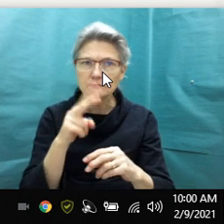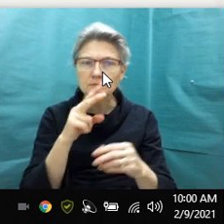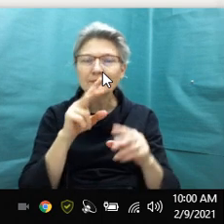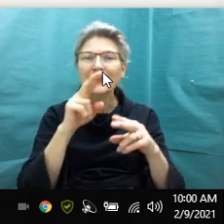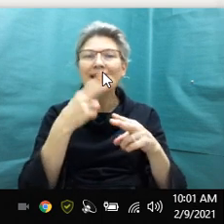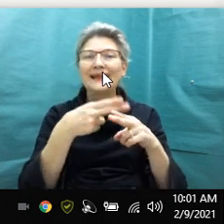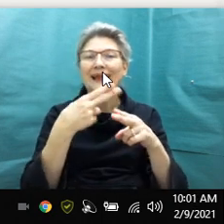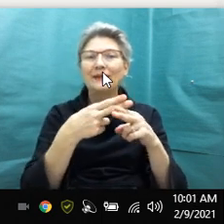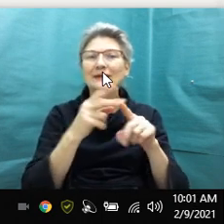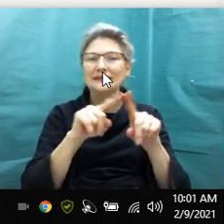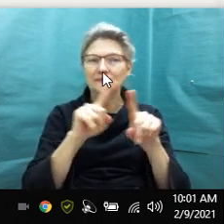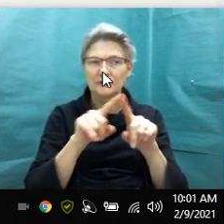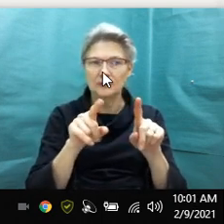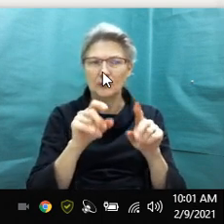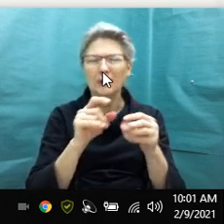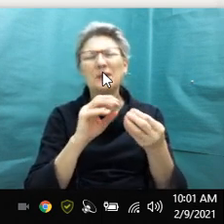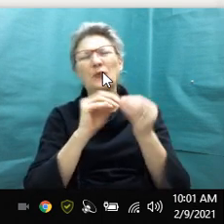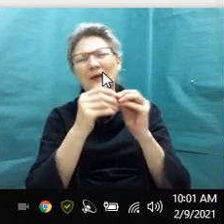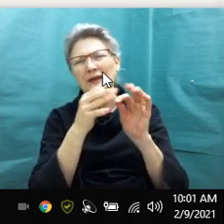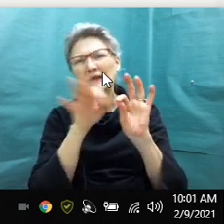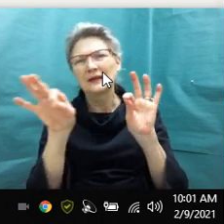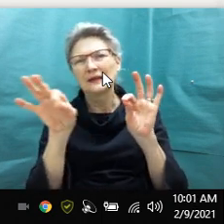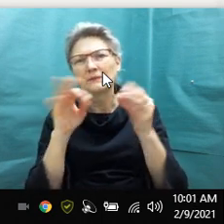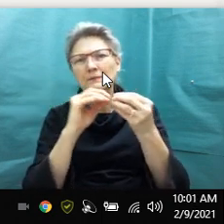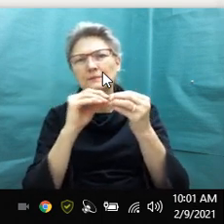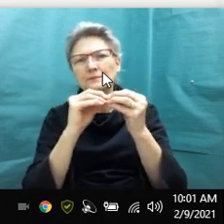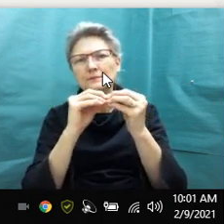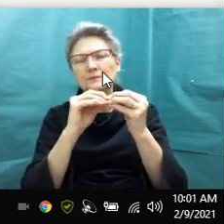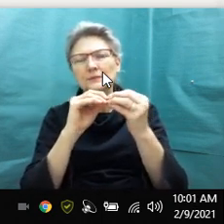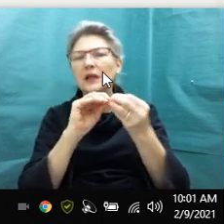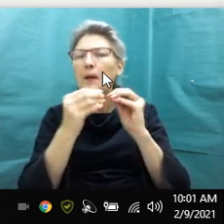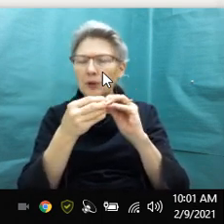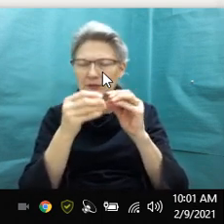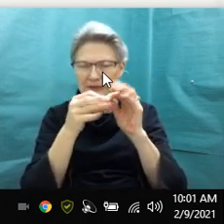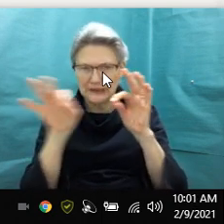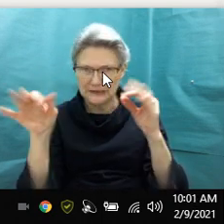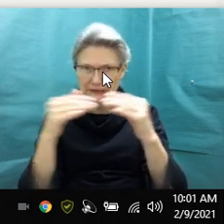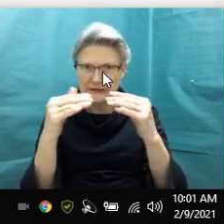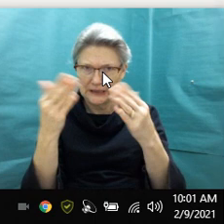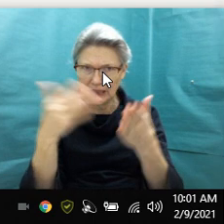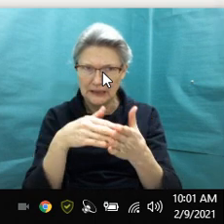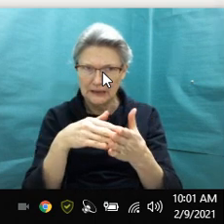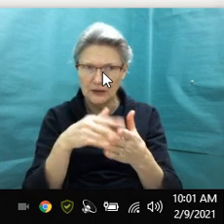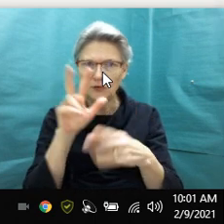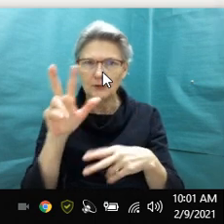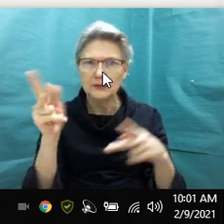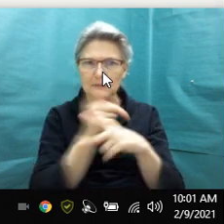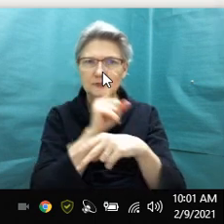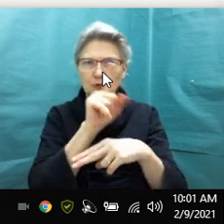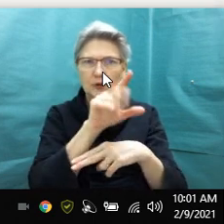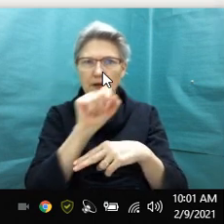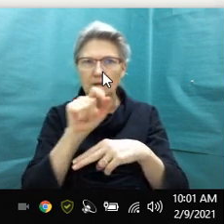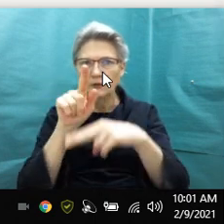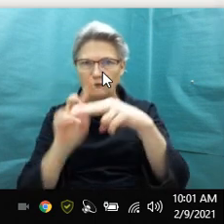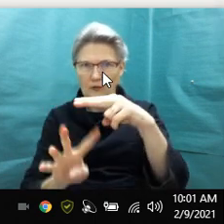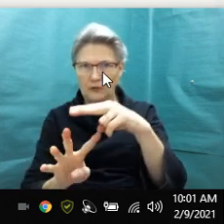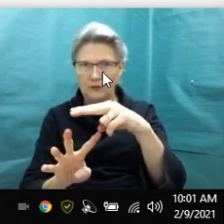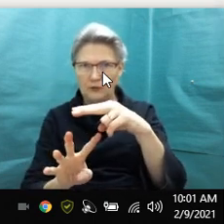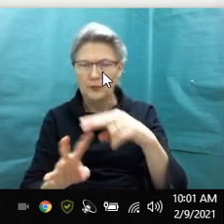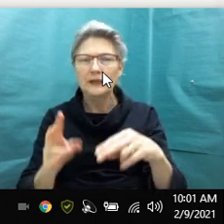rename, well, let me write out this equation again because we had 3 times 1 1/4. So we